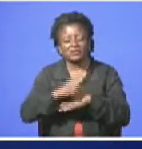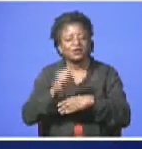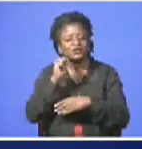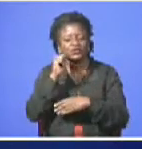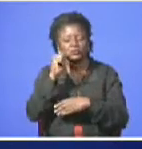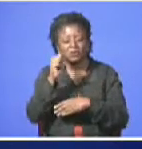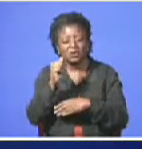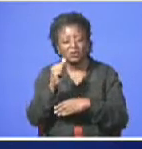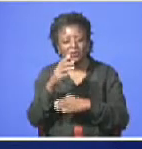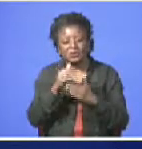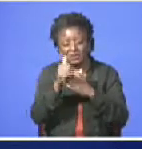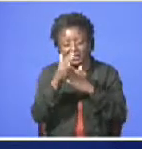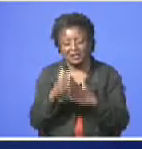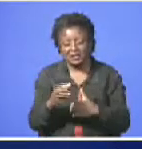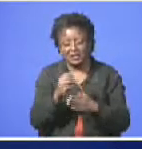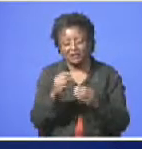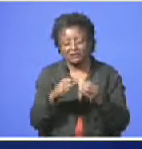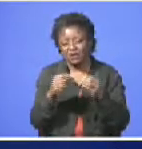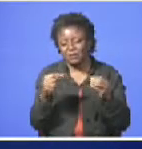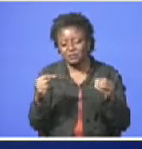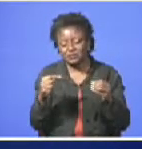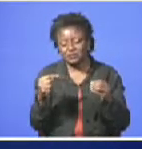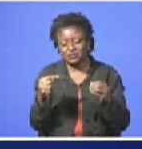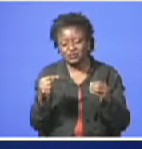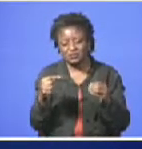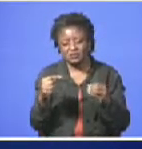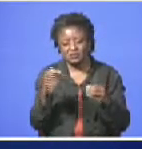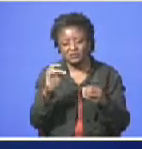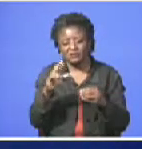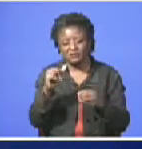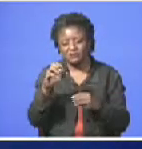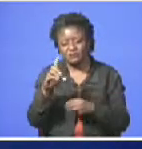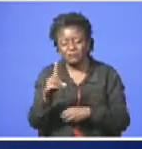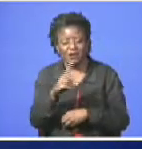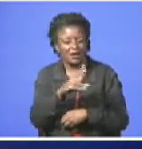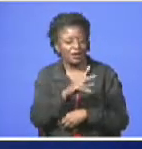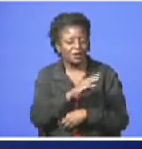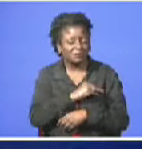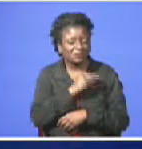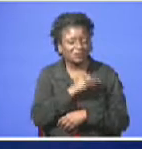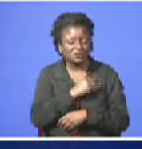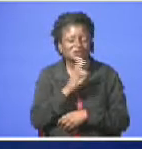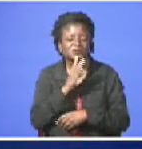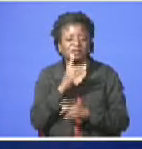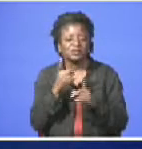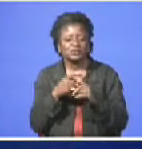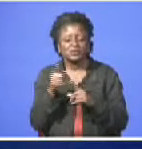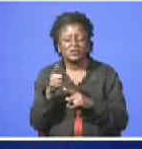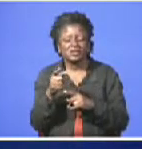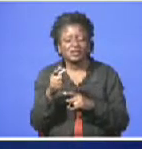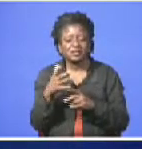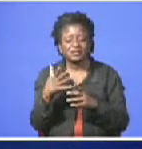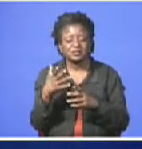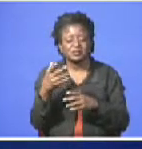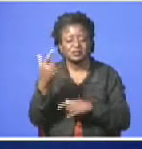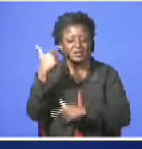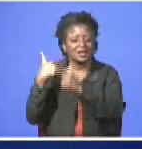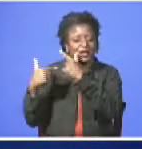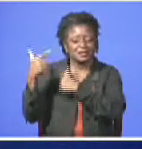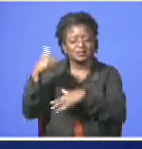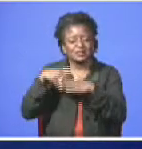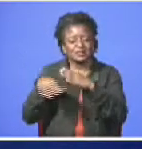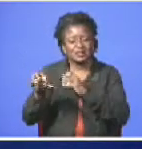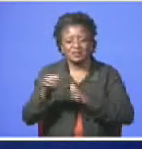chamber, Senator Fred Mitchell, is shown here speaking to Sir Sidney's indelible legacy in entertainment and the